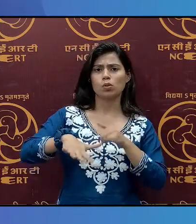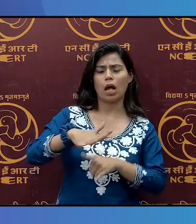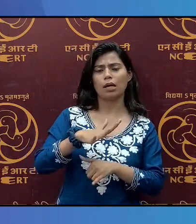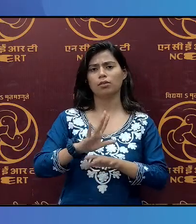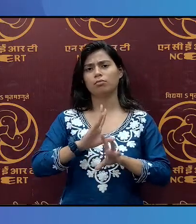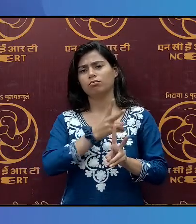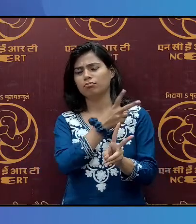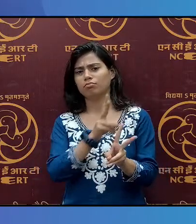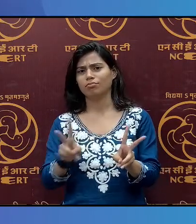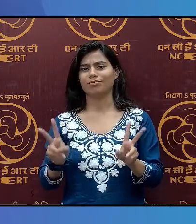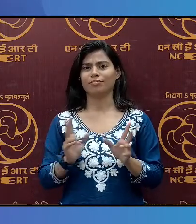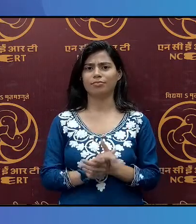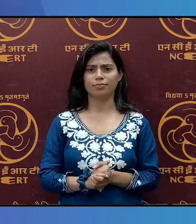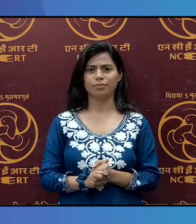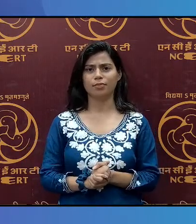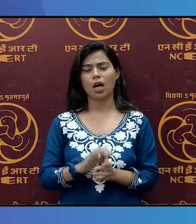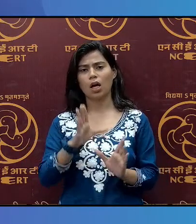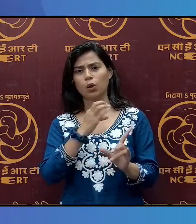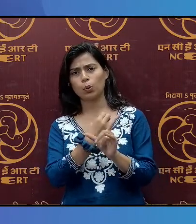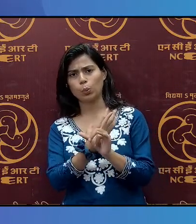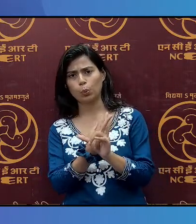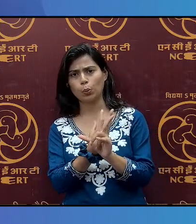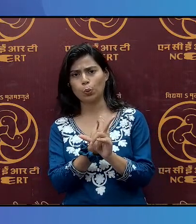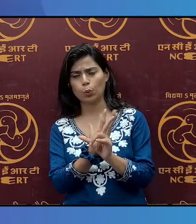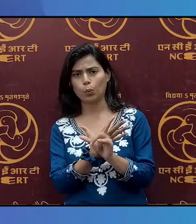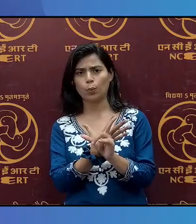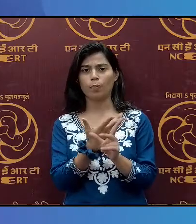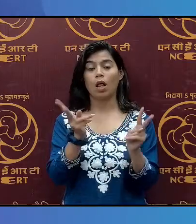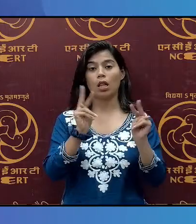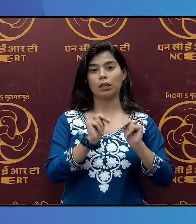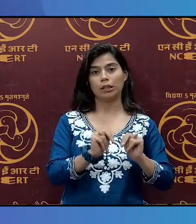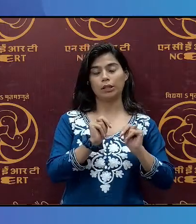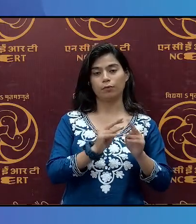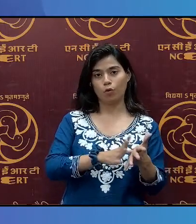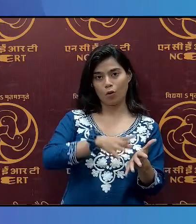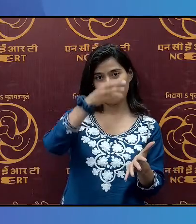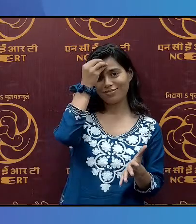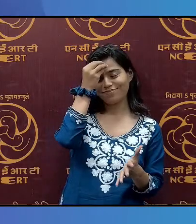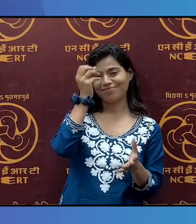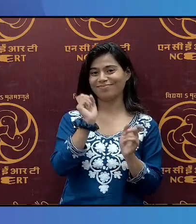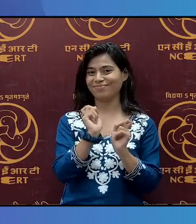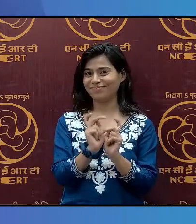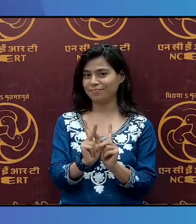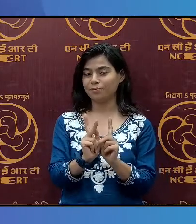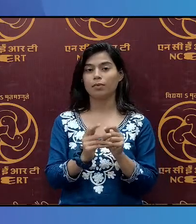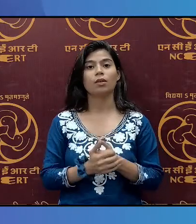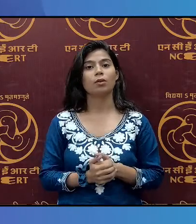for making you to get that need for learning. So when these